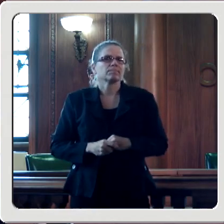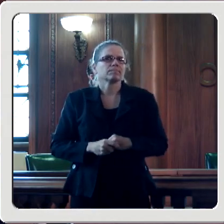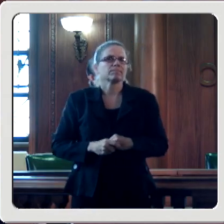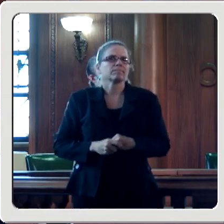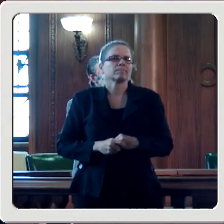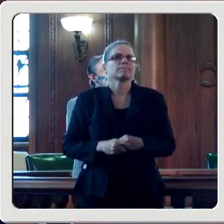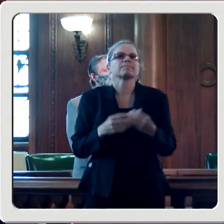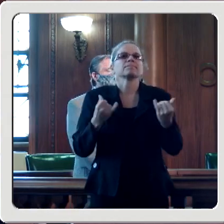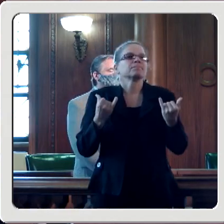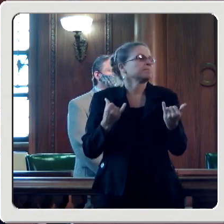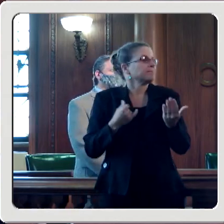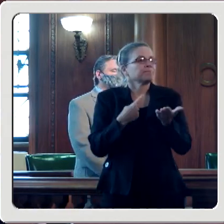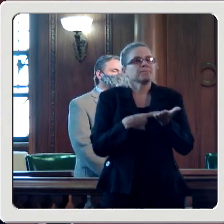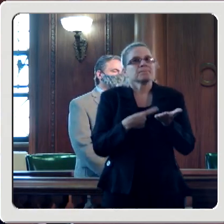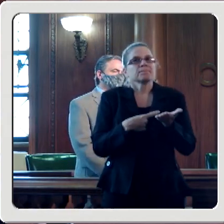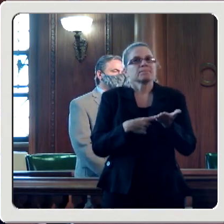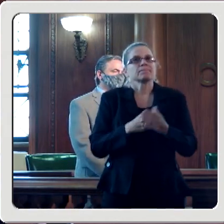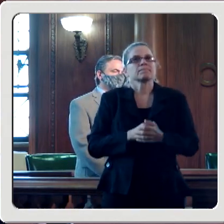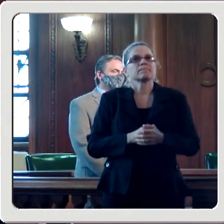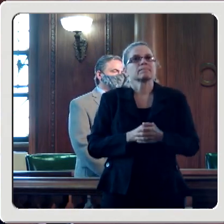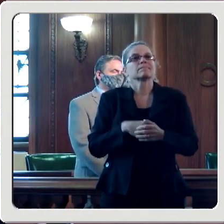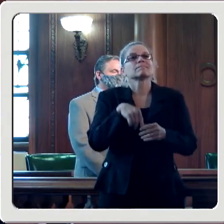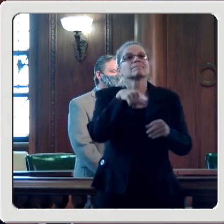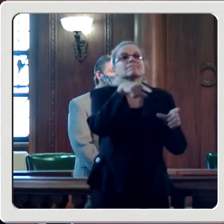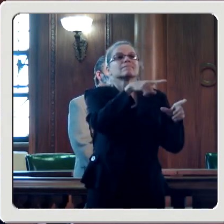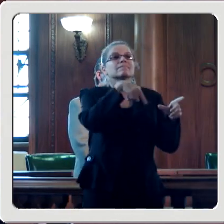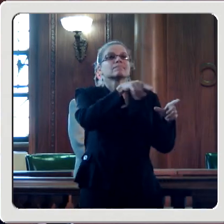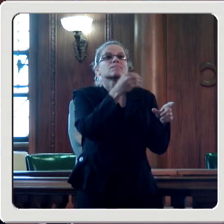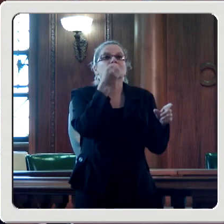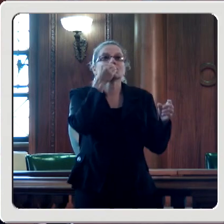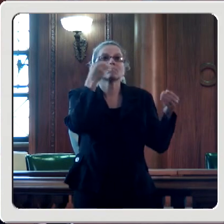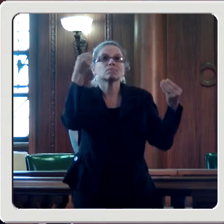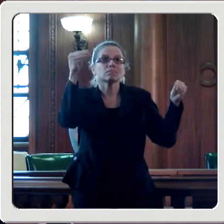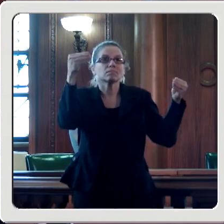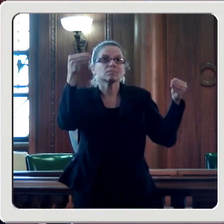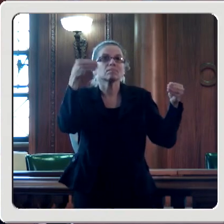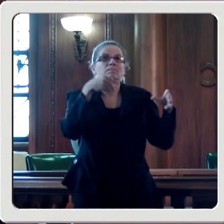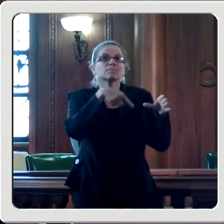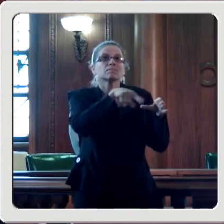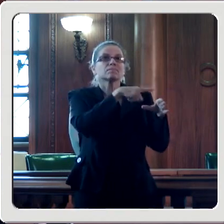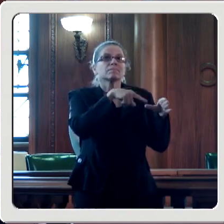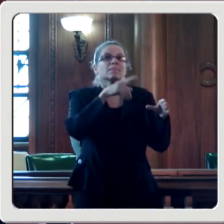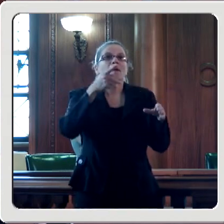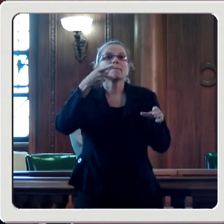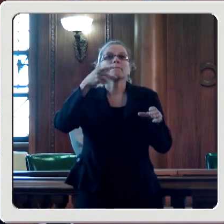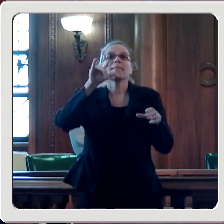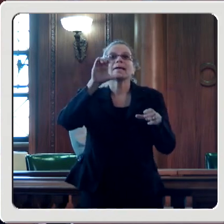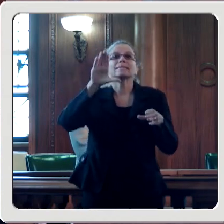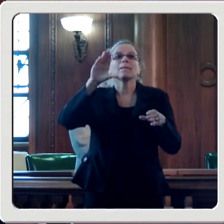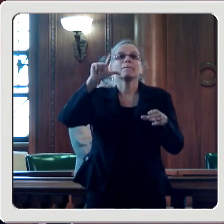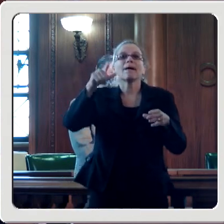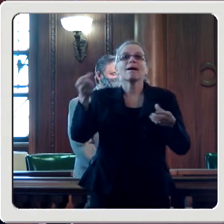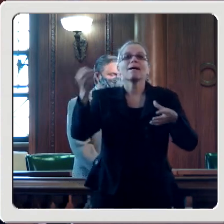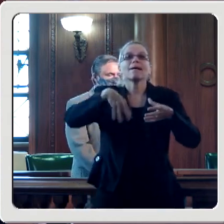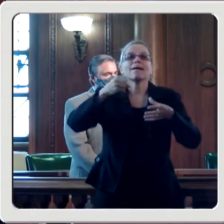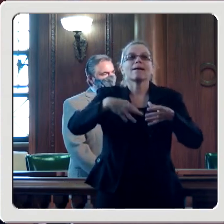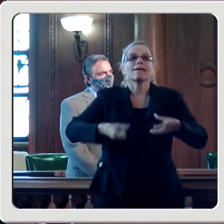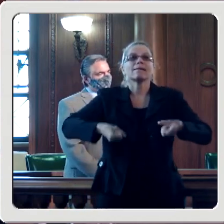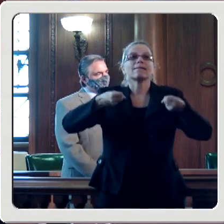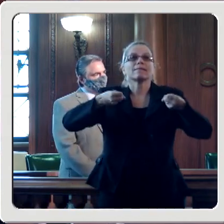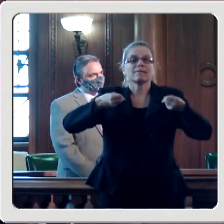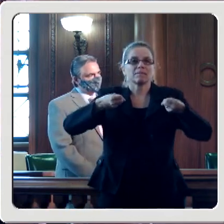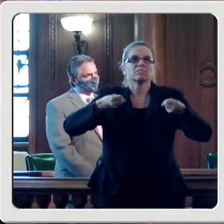January the 1st, 2021. There is a lot going on. There is a lot of good